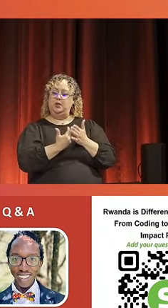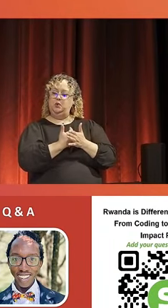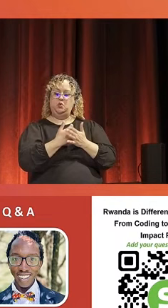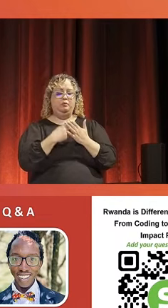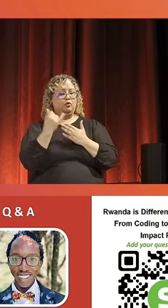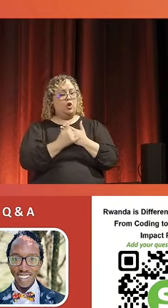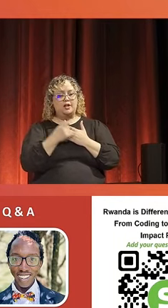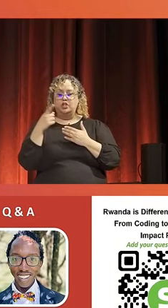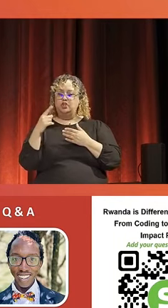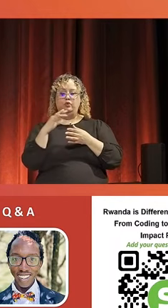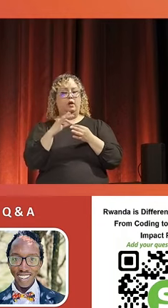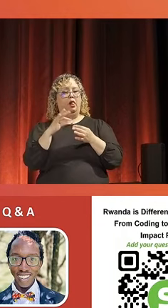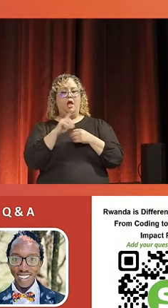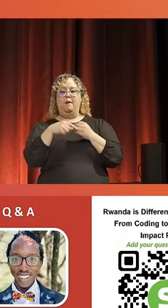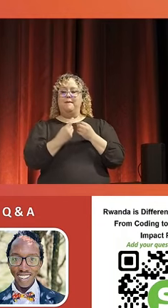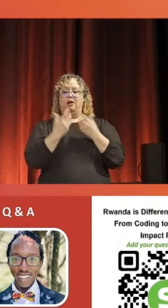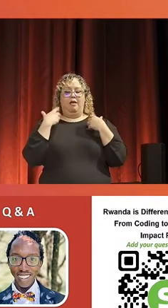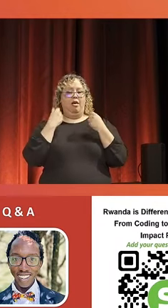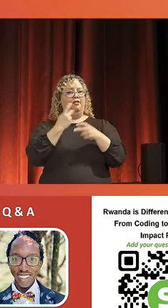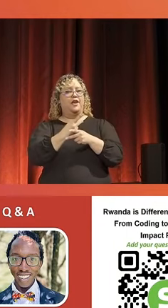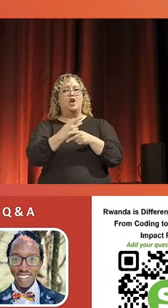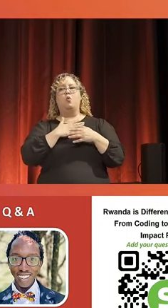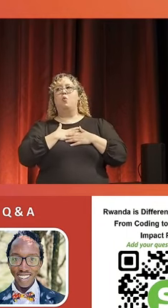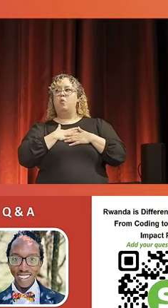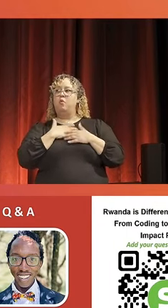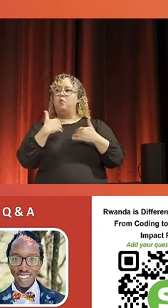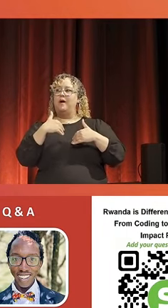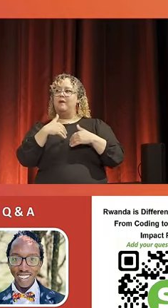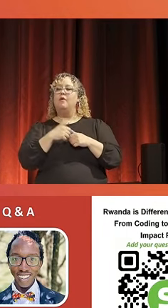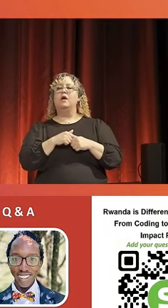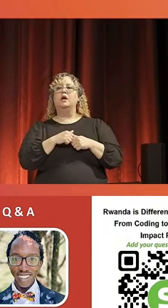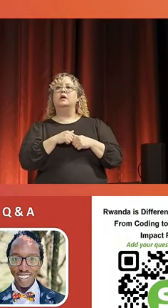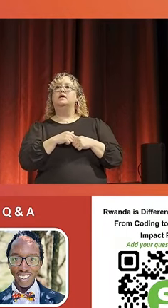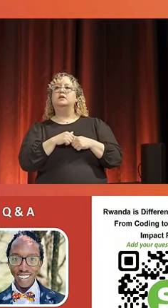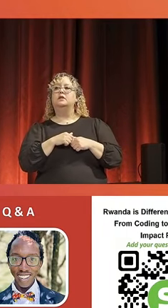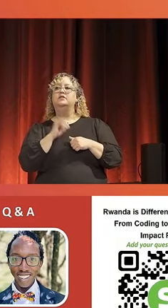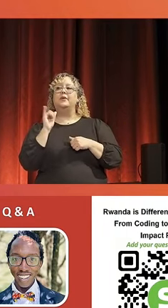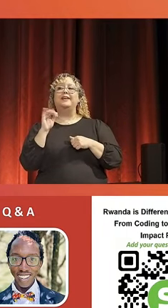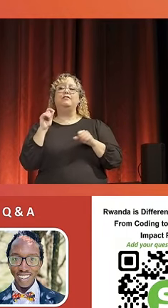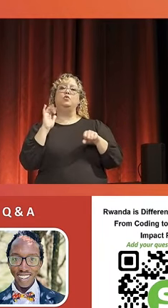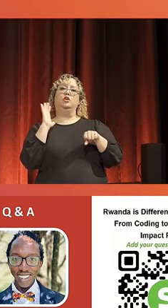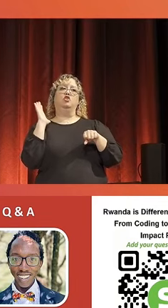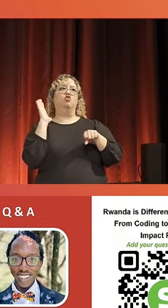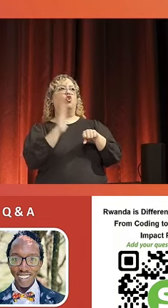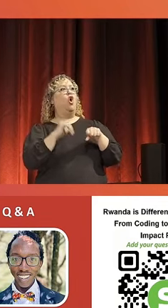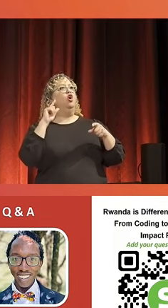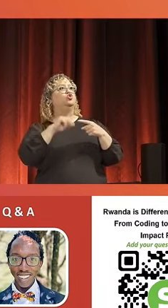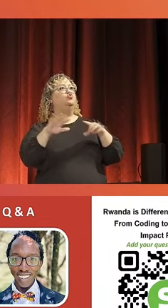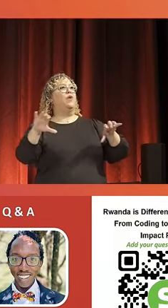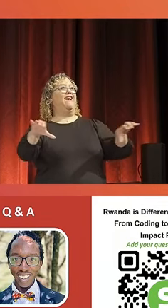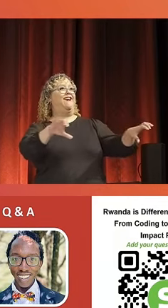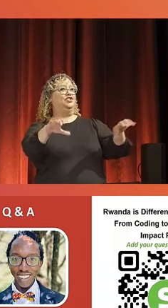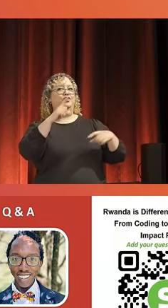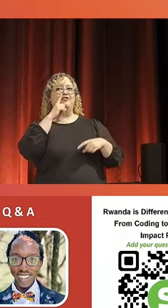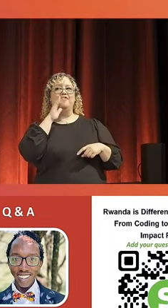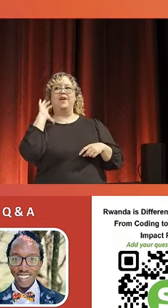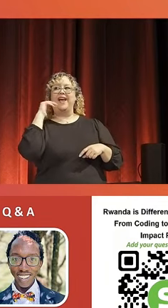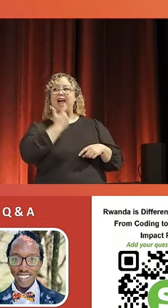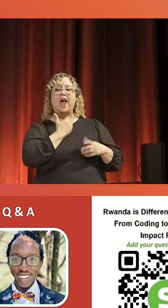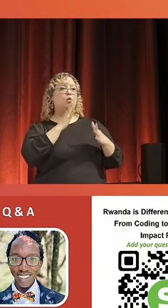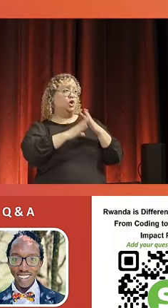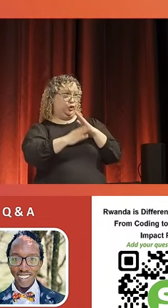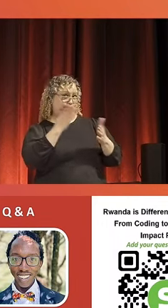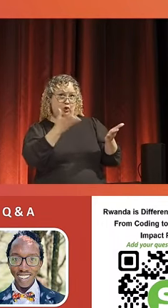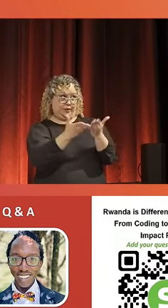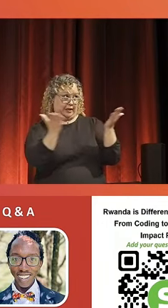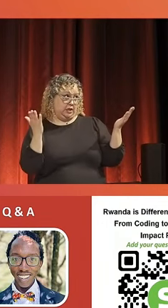space. If there were calls to action you could give to us as a community to do,